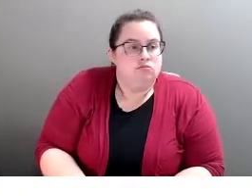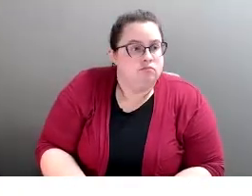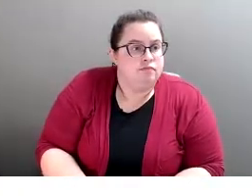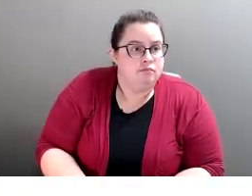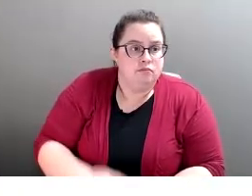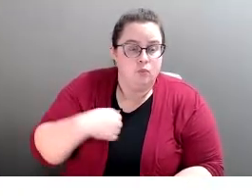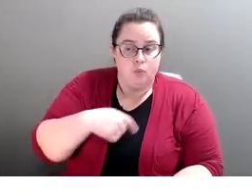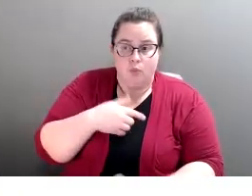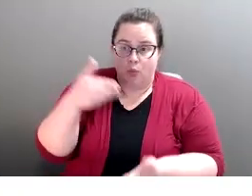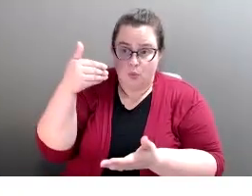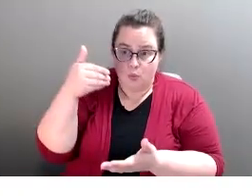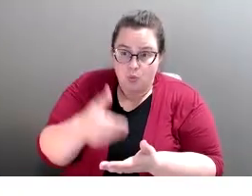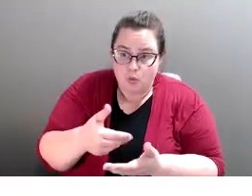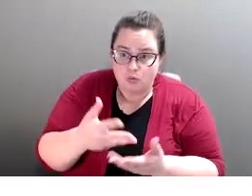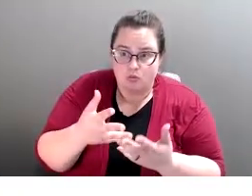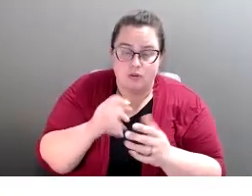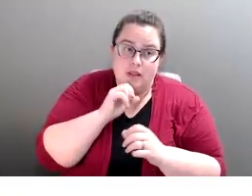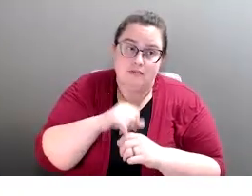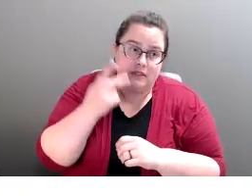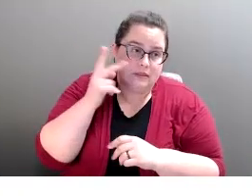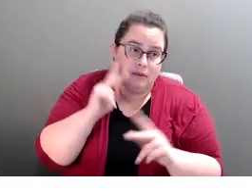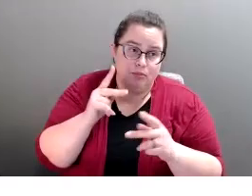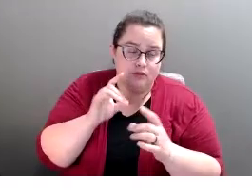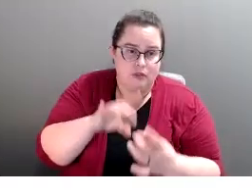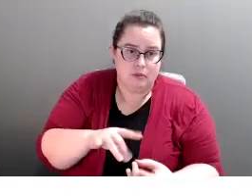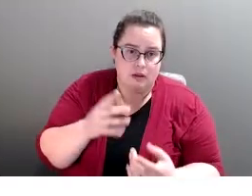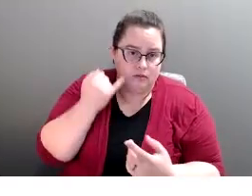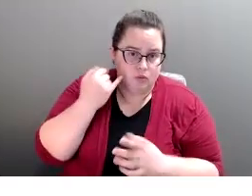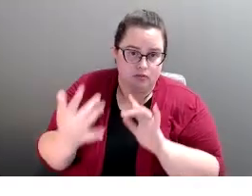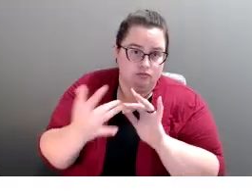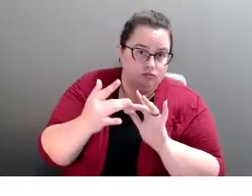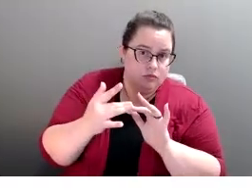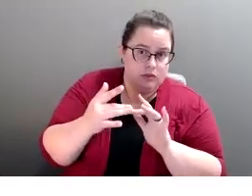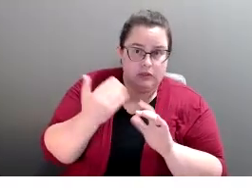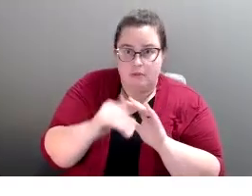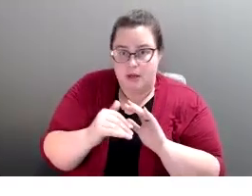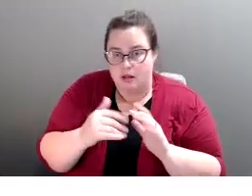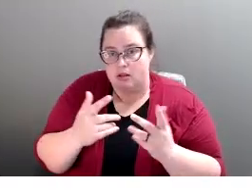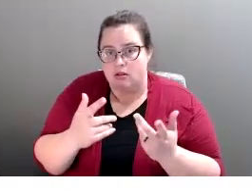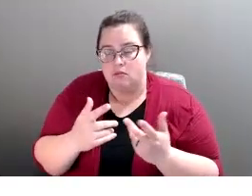close. I'd love to see people's feedback on this. And, if you want to reach out to us and email us and see what we can do there.